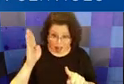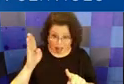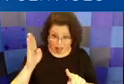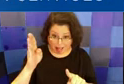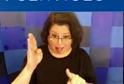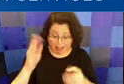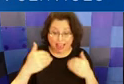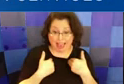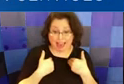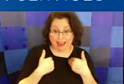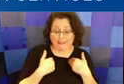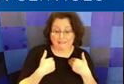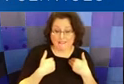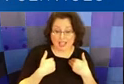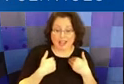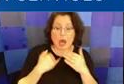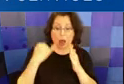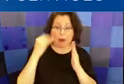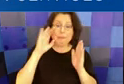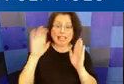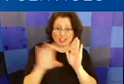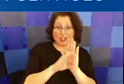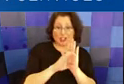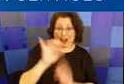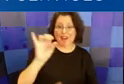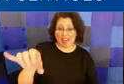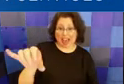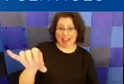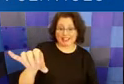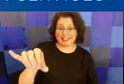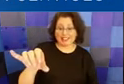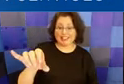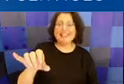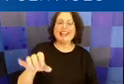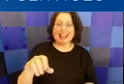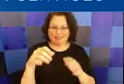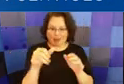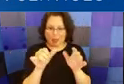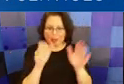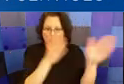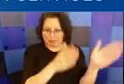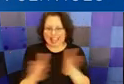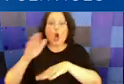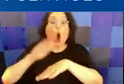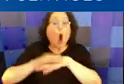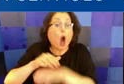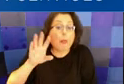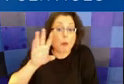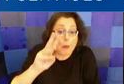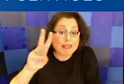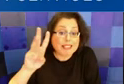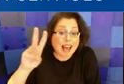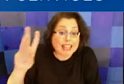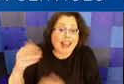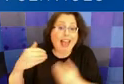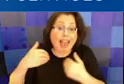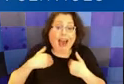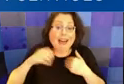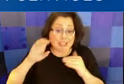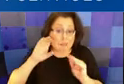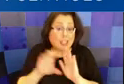there is a rendering of that proposal in the station area plan that's on our website. And I can make sure we post